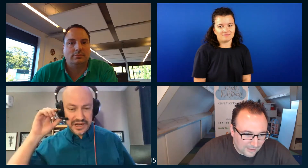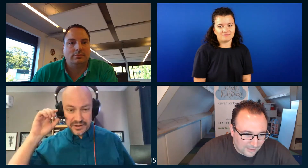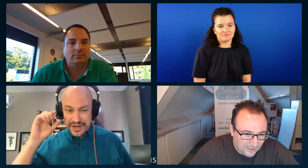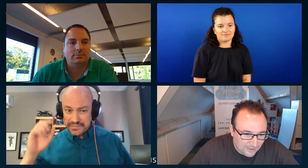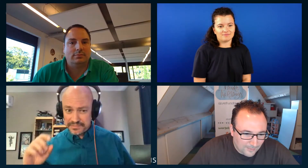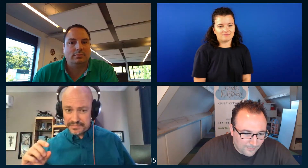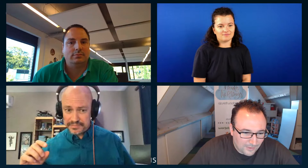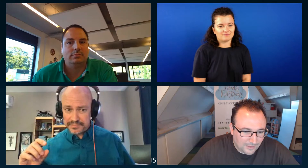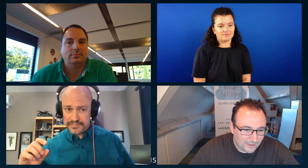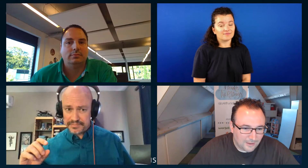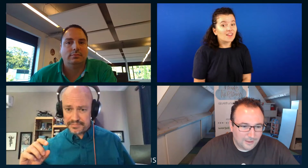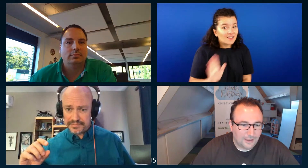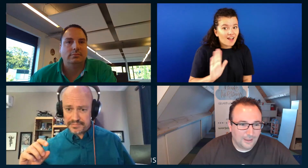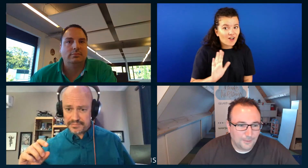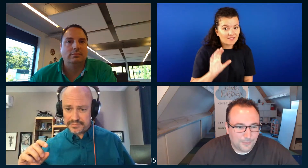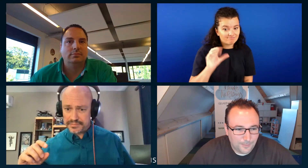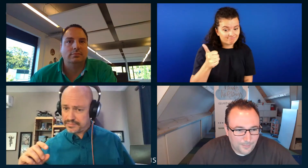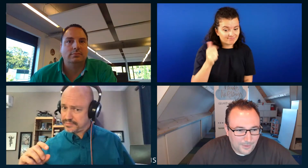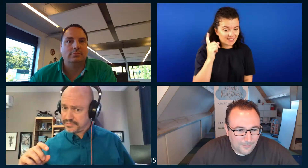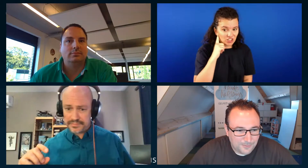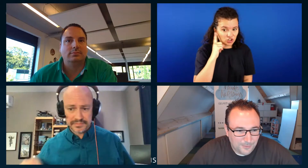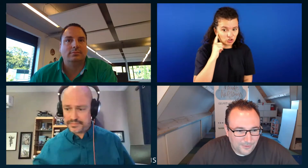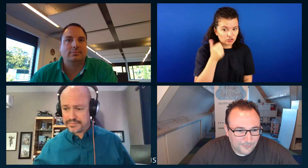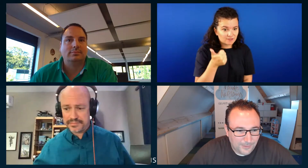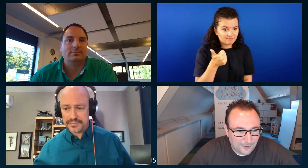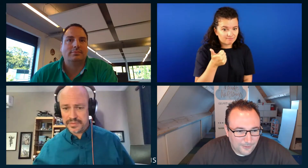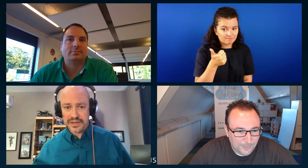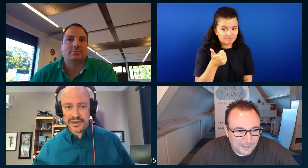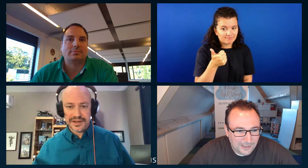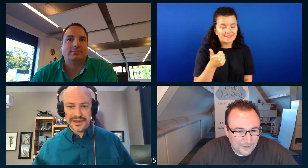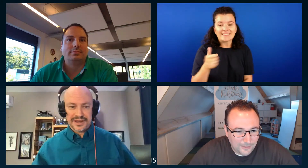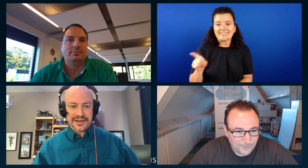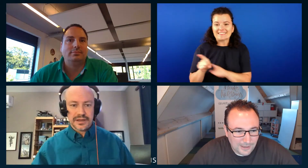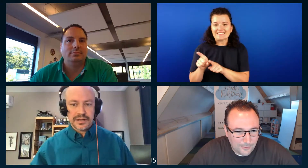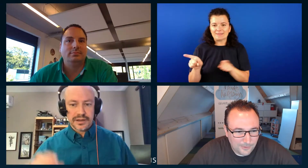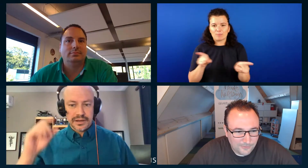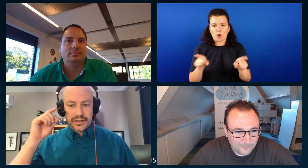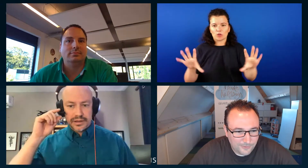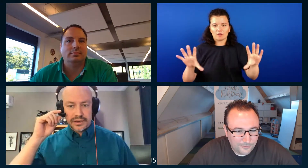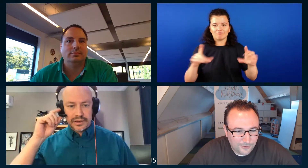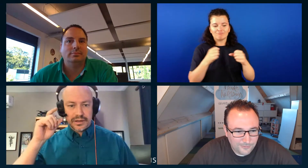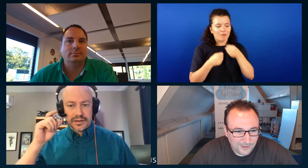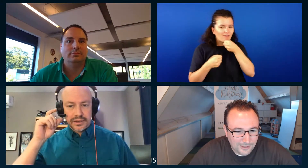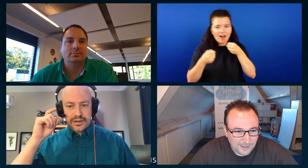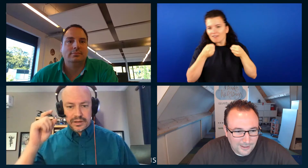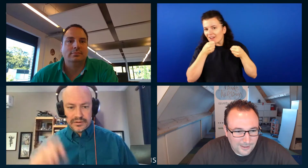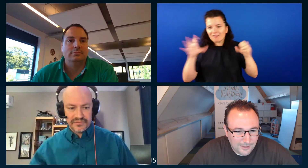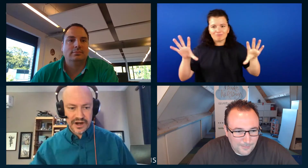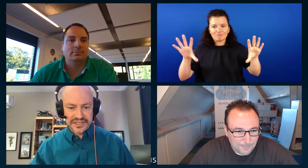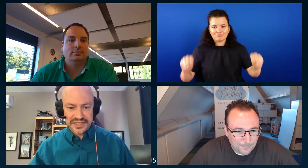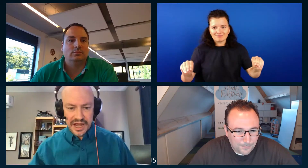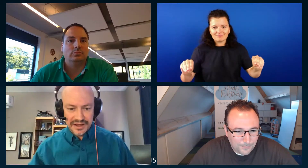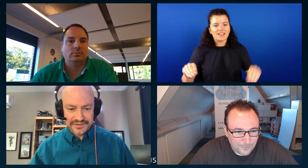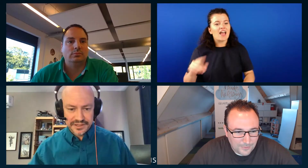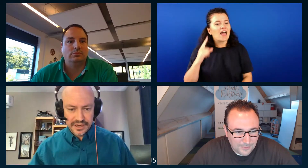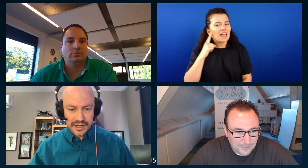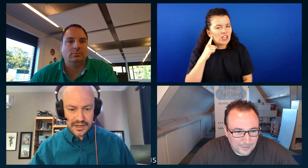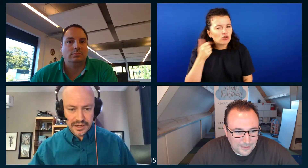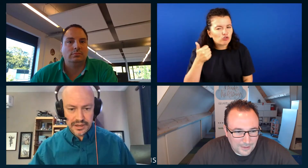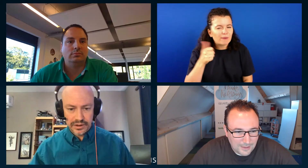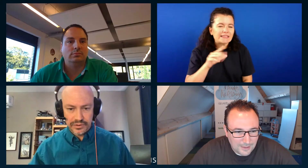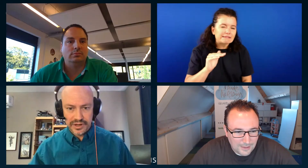Okay, can you hear me? I was muted as well. We can hear you now, but it's very softly. Very